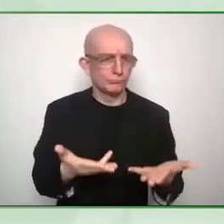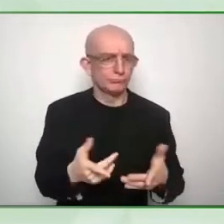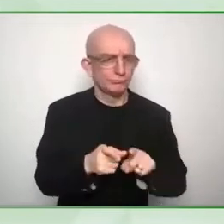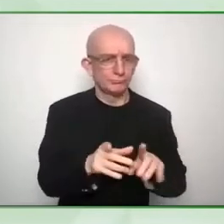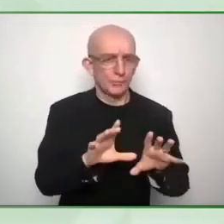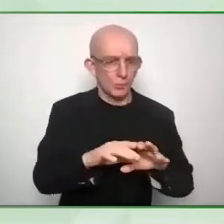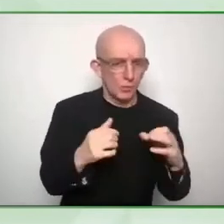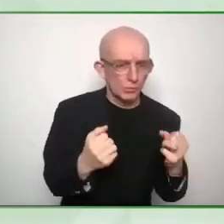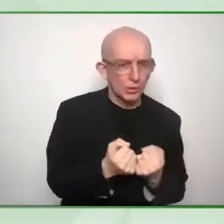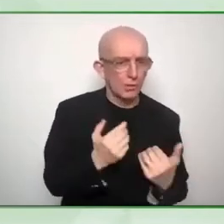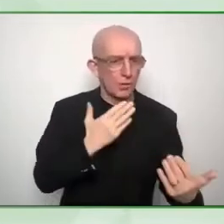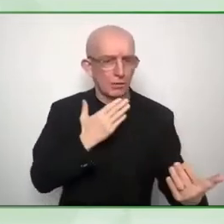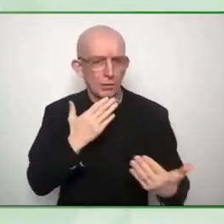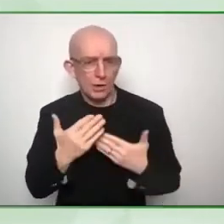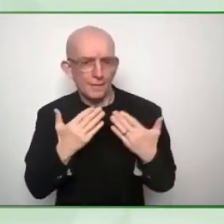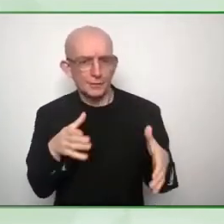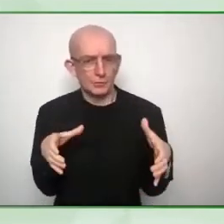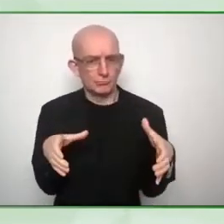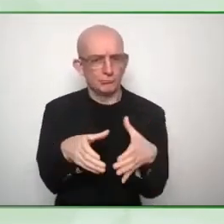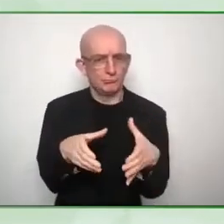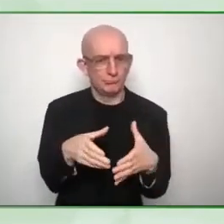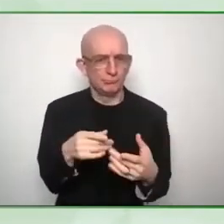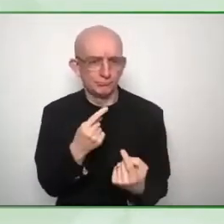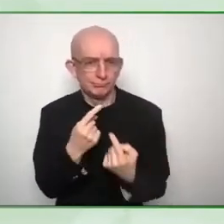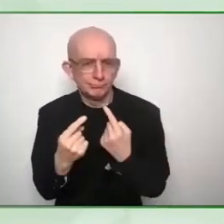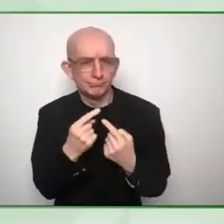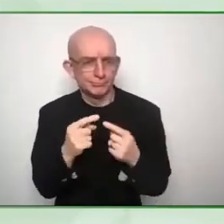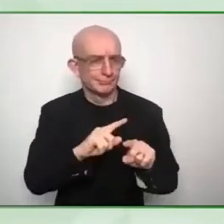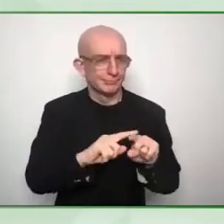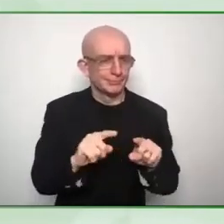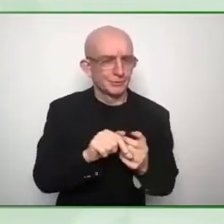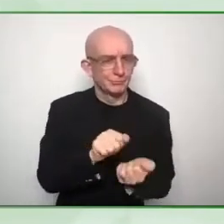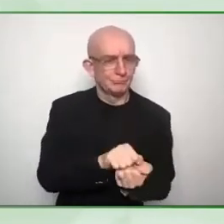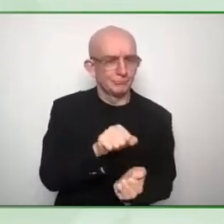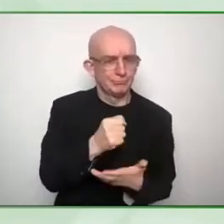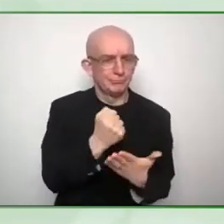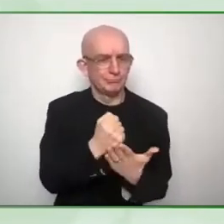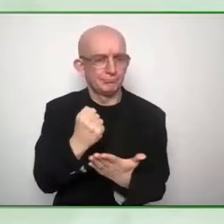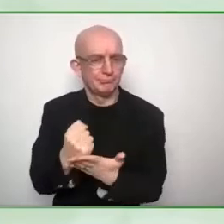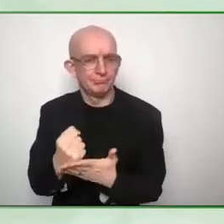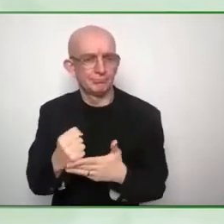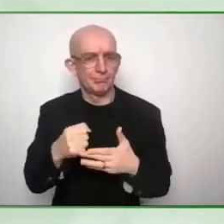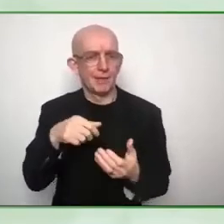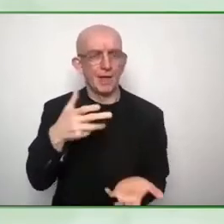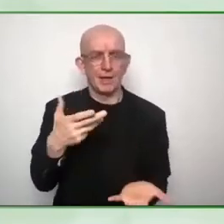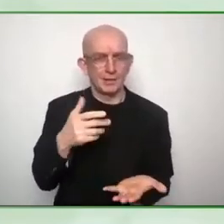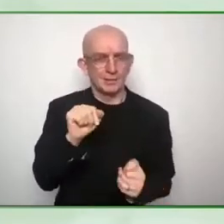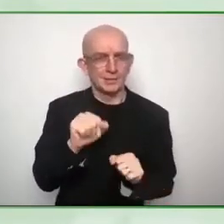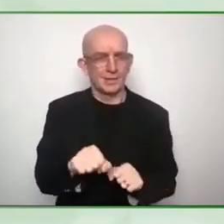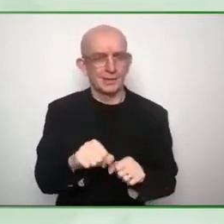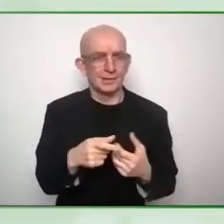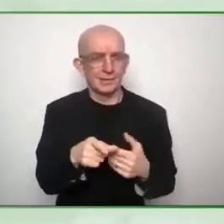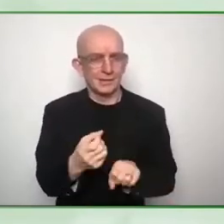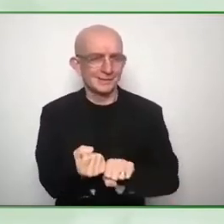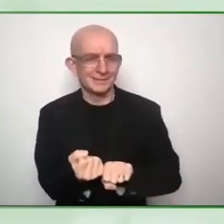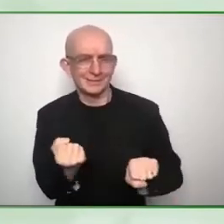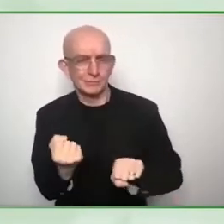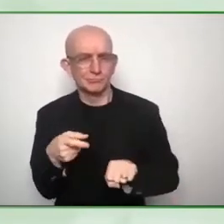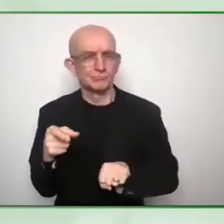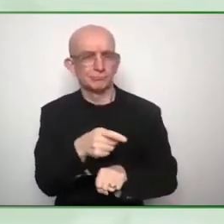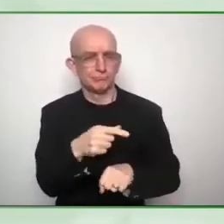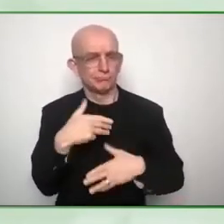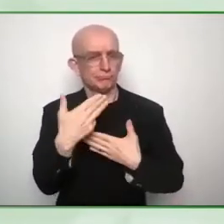and accessibility. Right now at St. Cloud State, we have an assistive technology lab that's open to